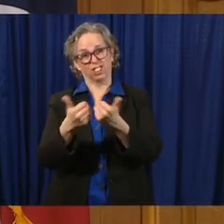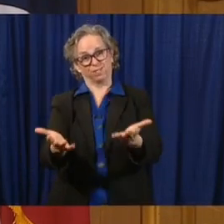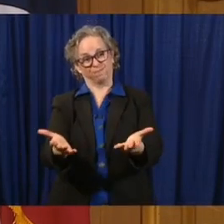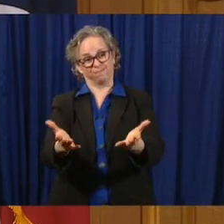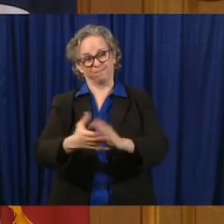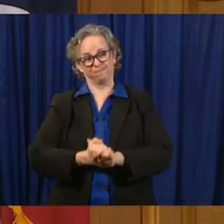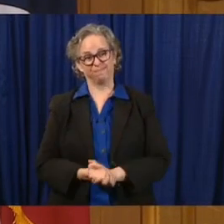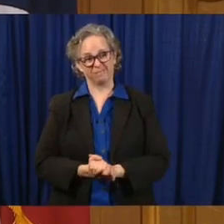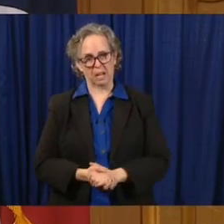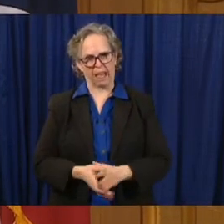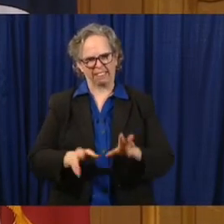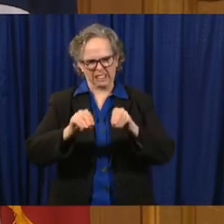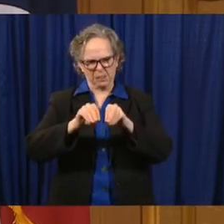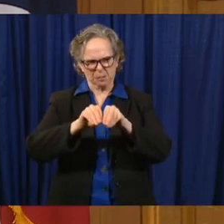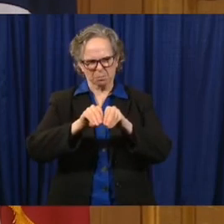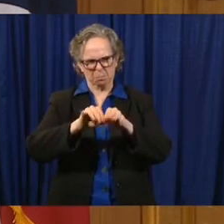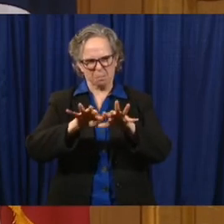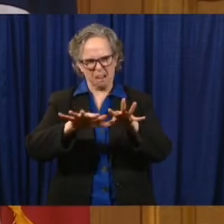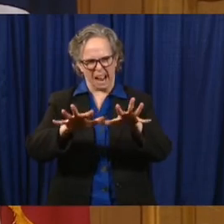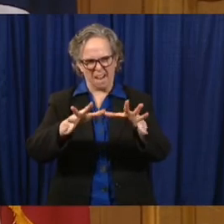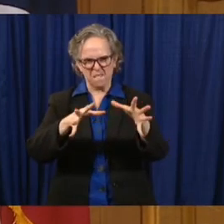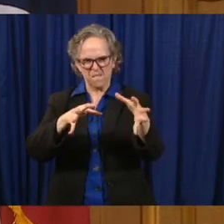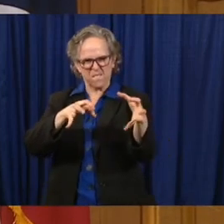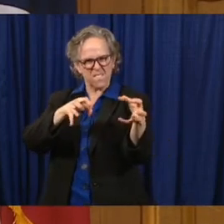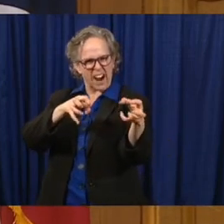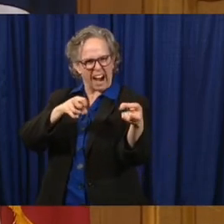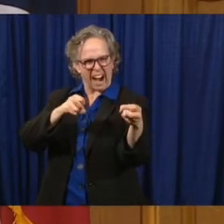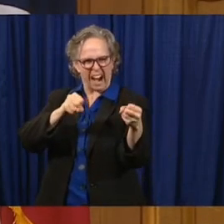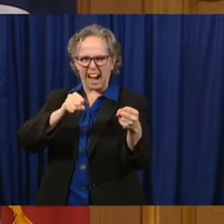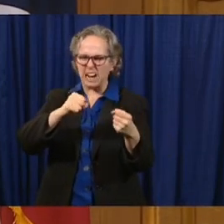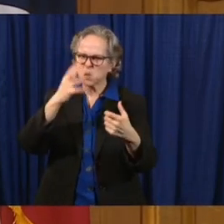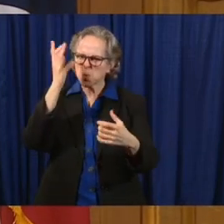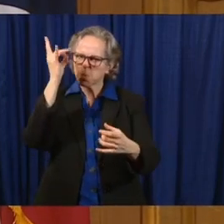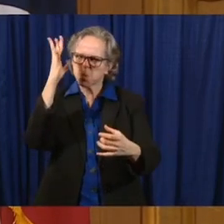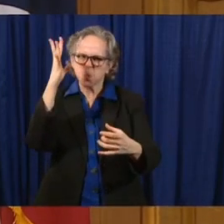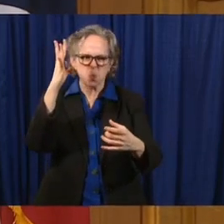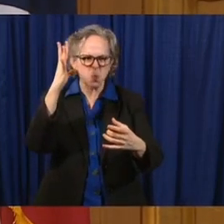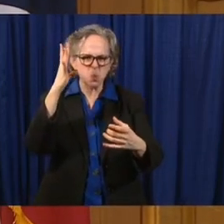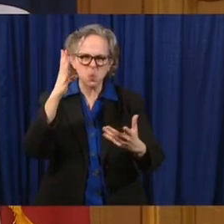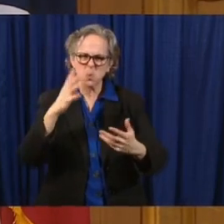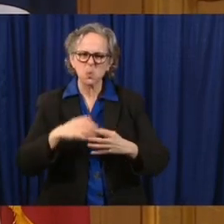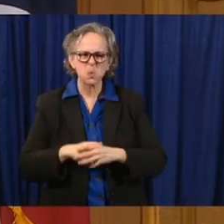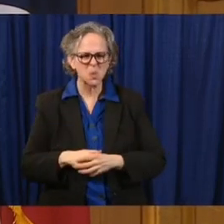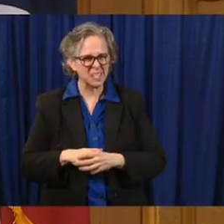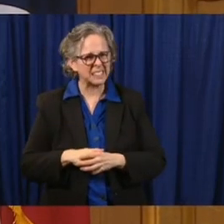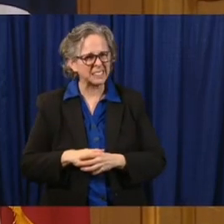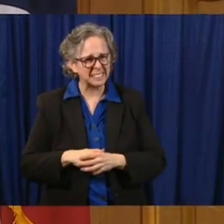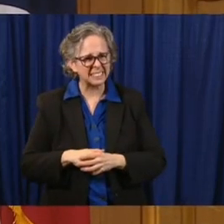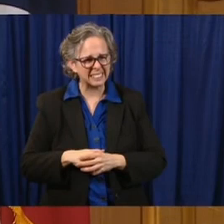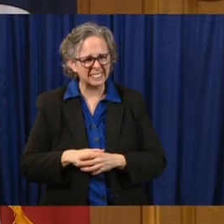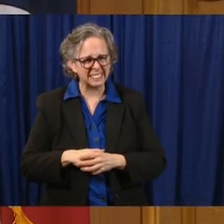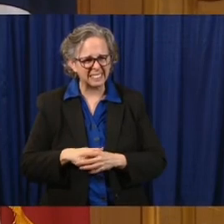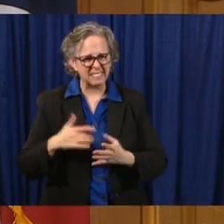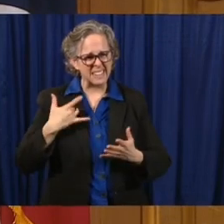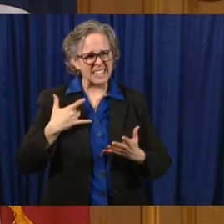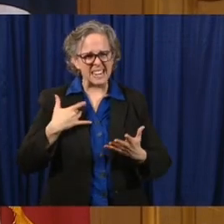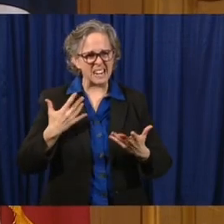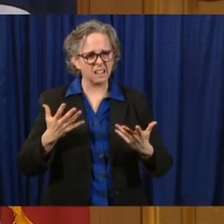said, Lieutenant Governor had the opportunity to talk with a number of his constituents the other day on a conference